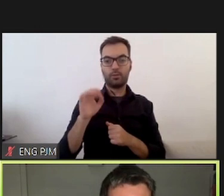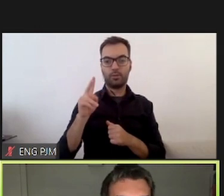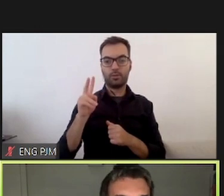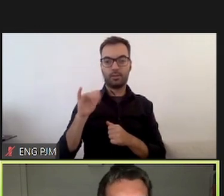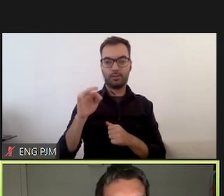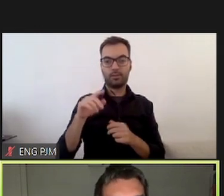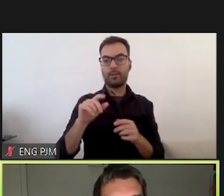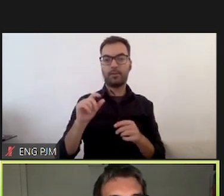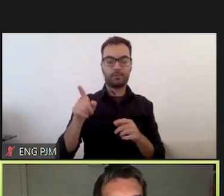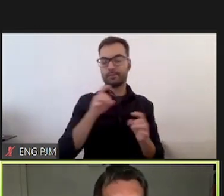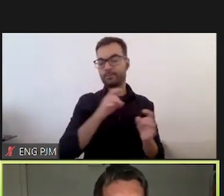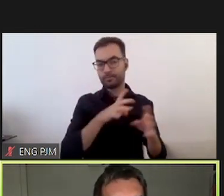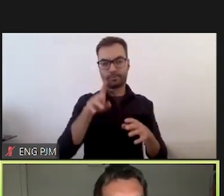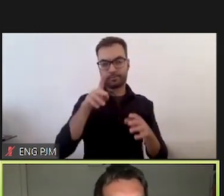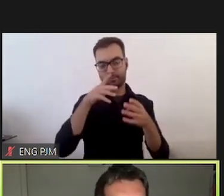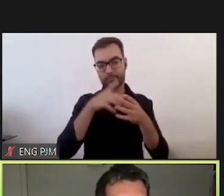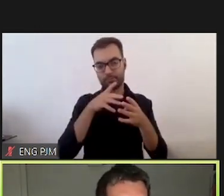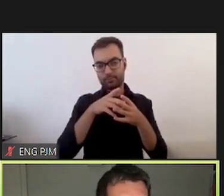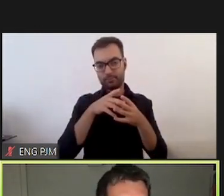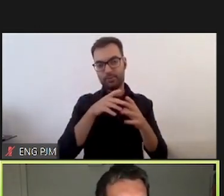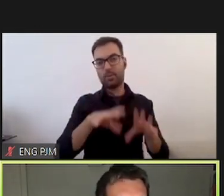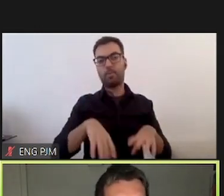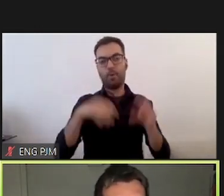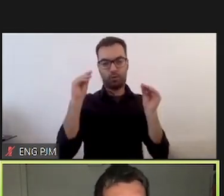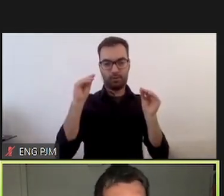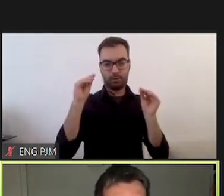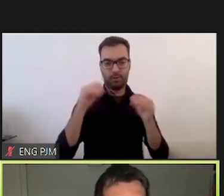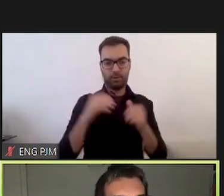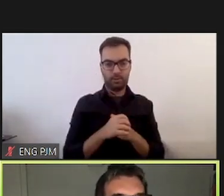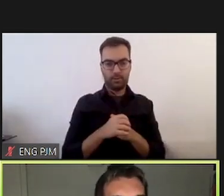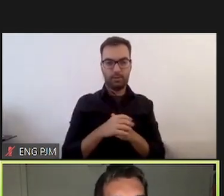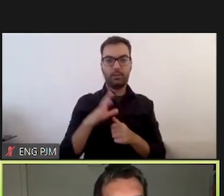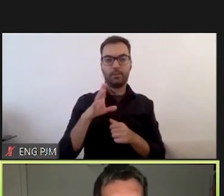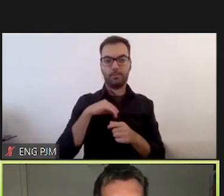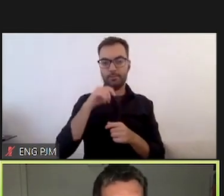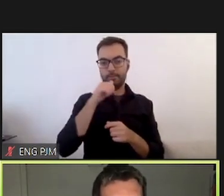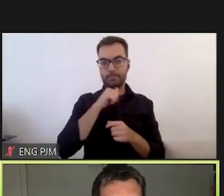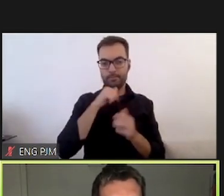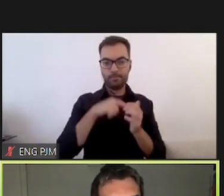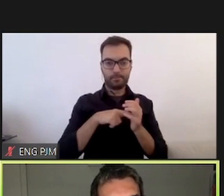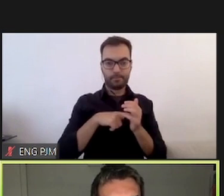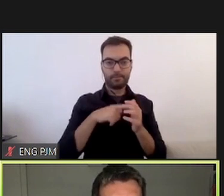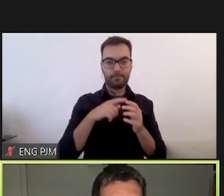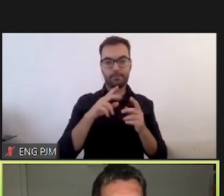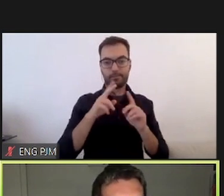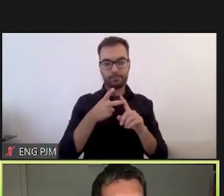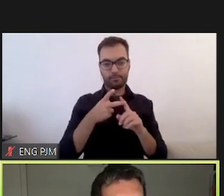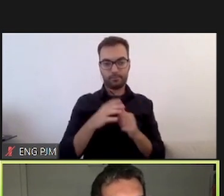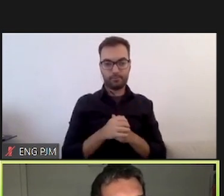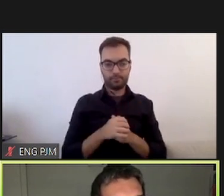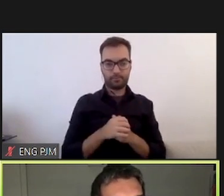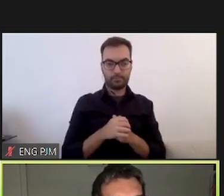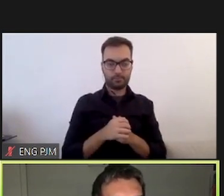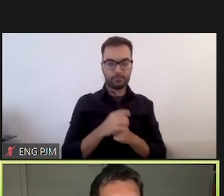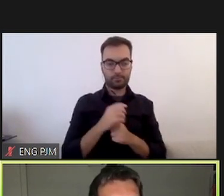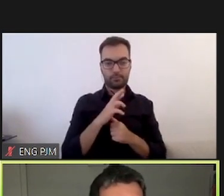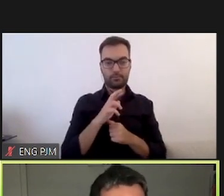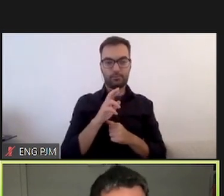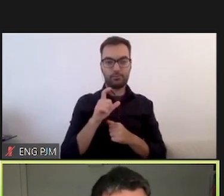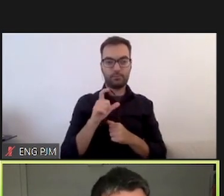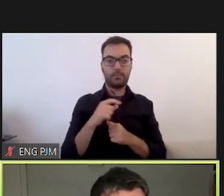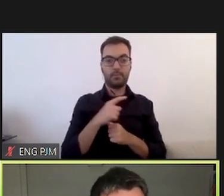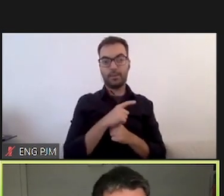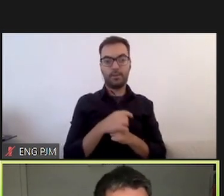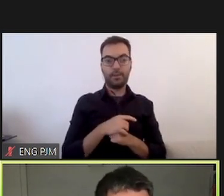that verify your accessibility of the page, and we can also try this another one, RC toolkit. I just run